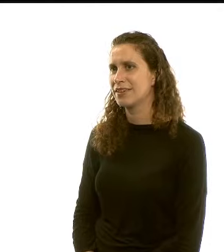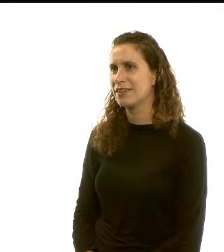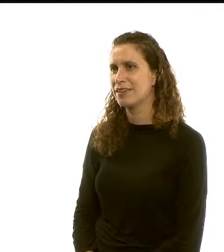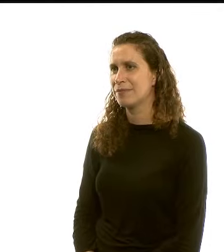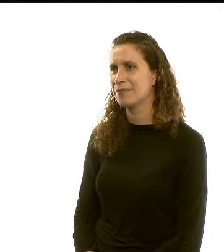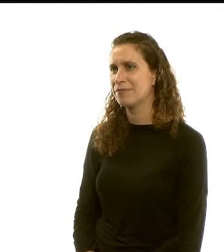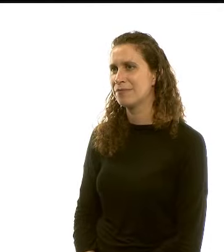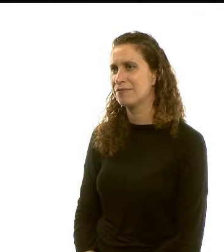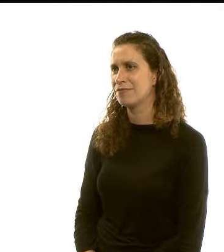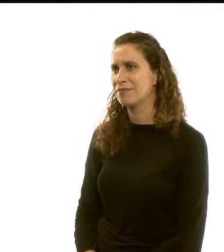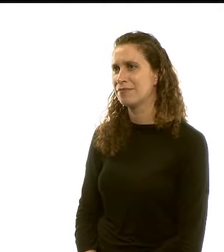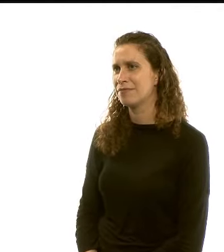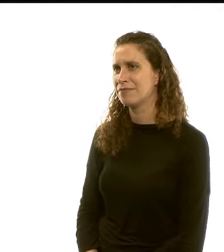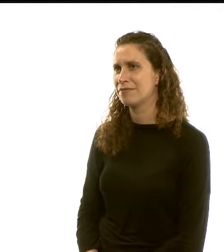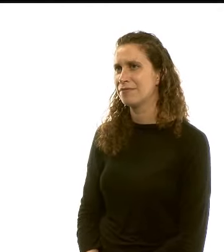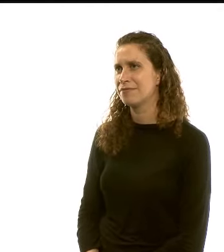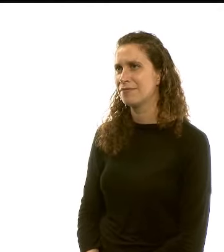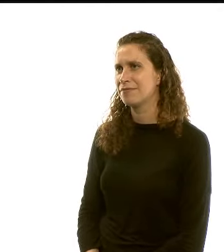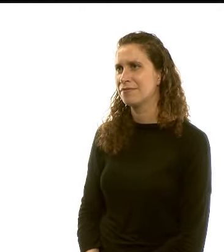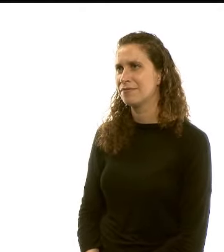My ambition as a creator